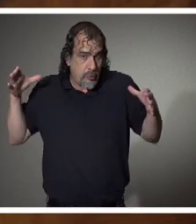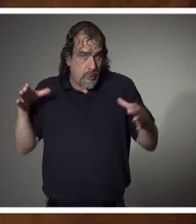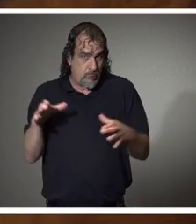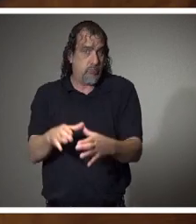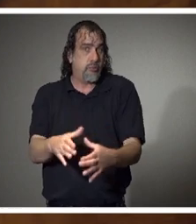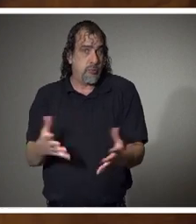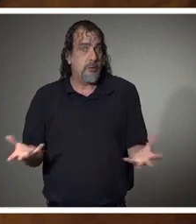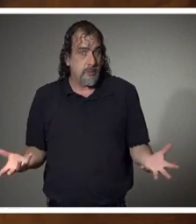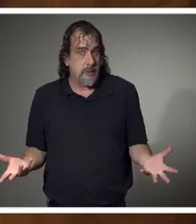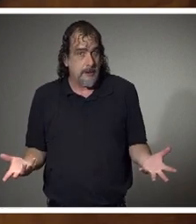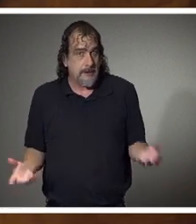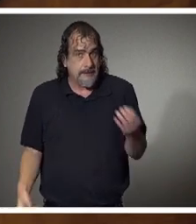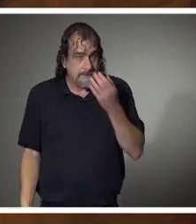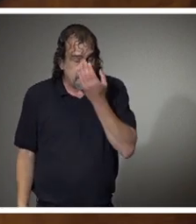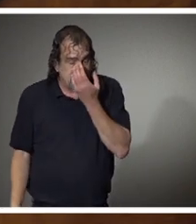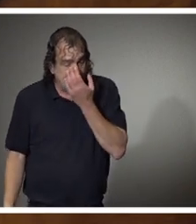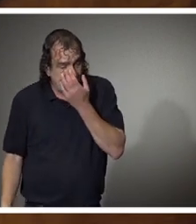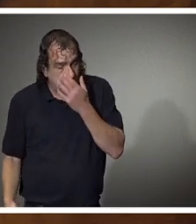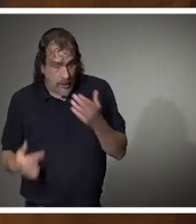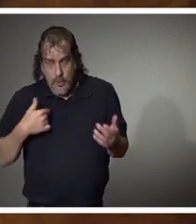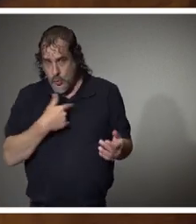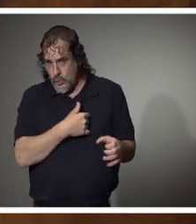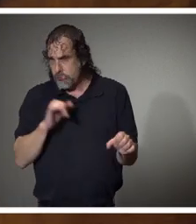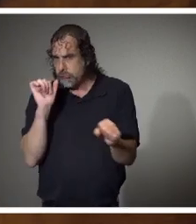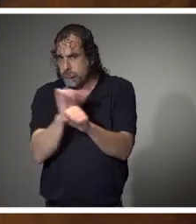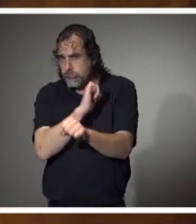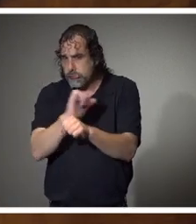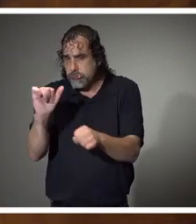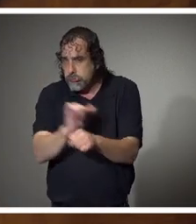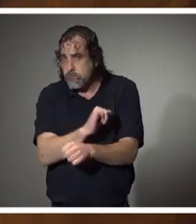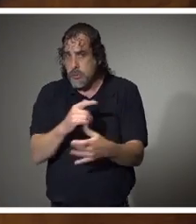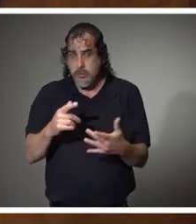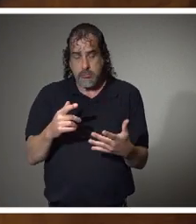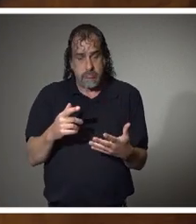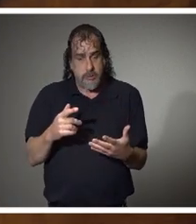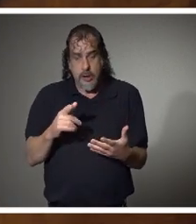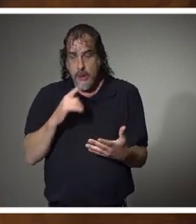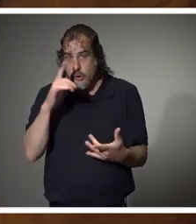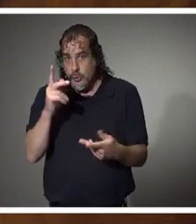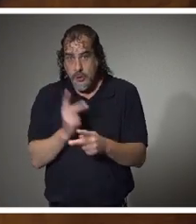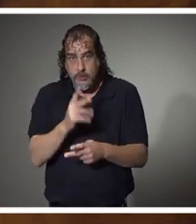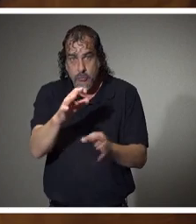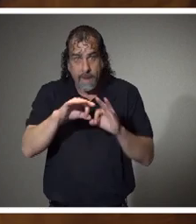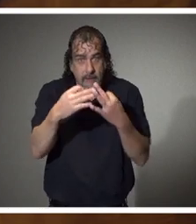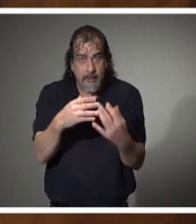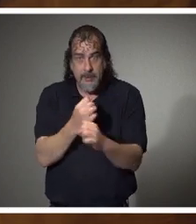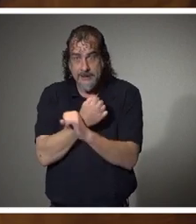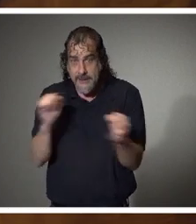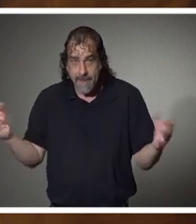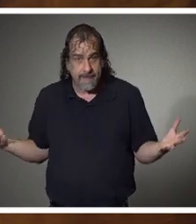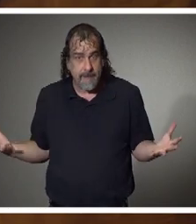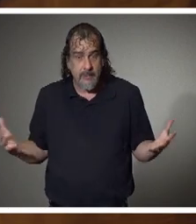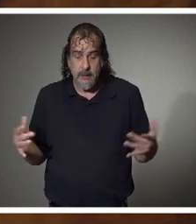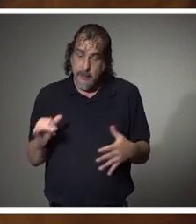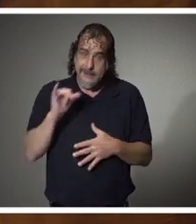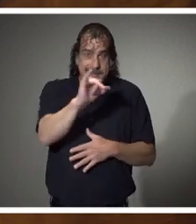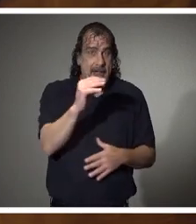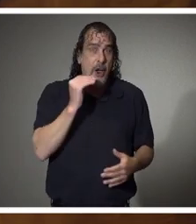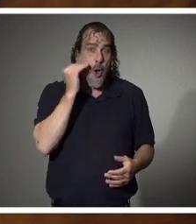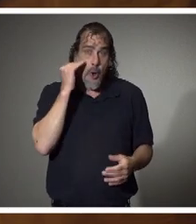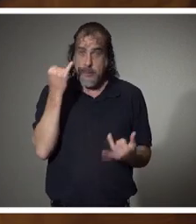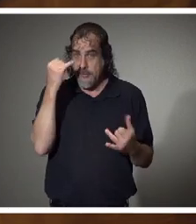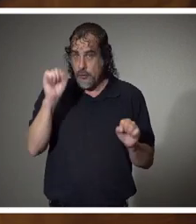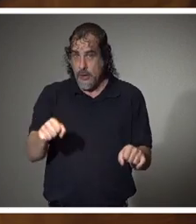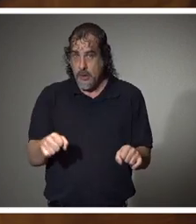this virus. We're working hard to keep you and your family safe and secure. Stay home,